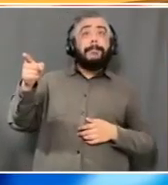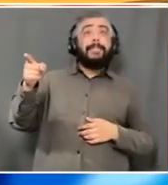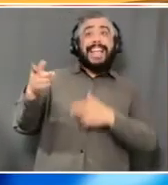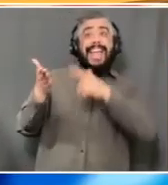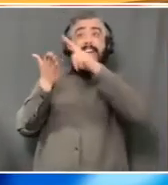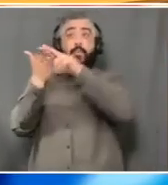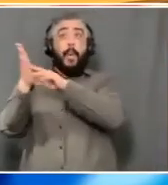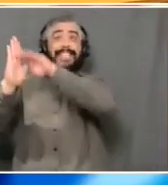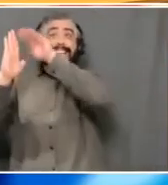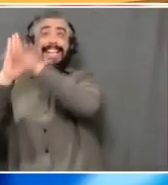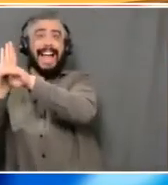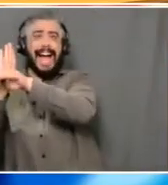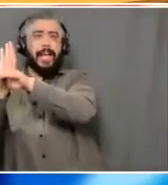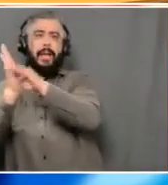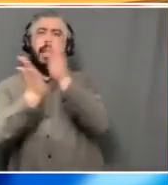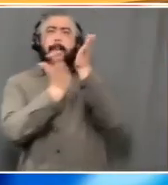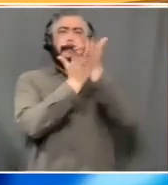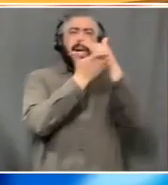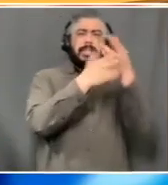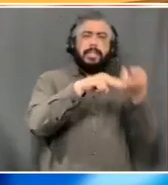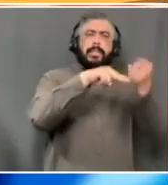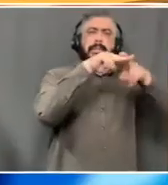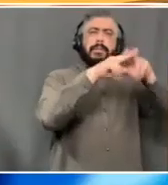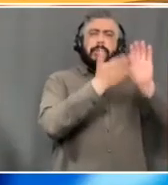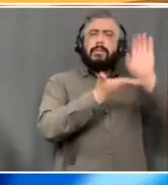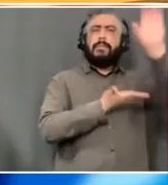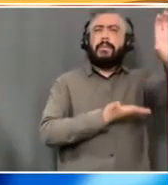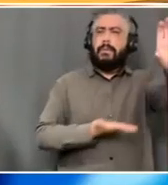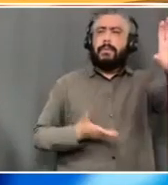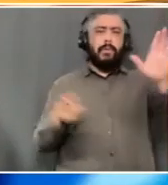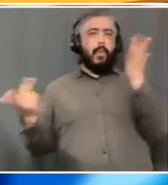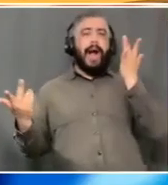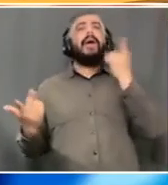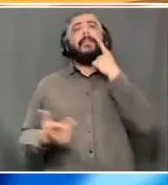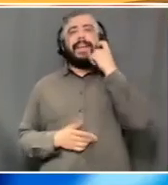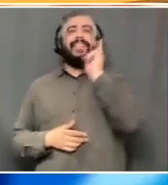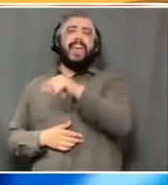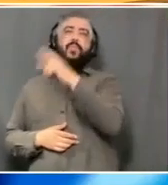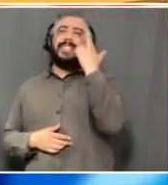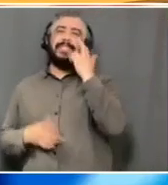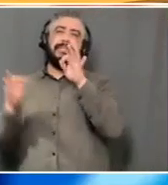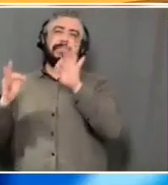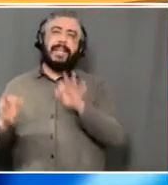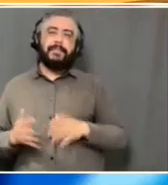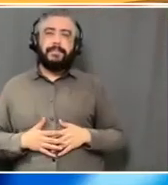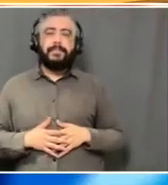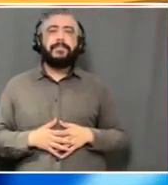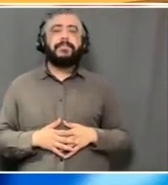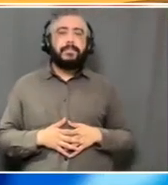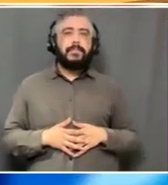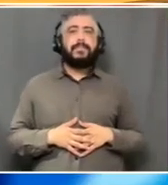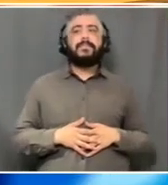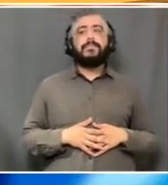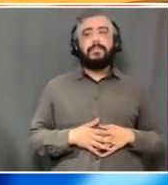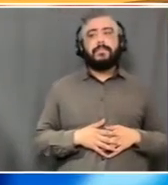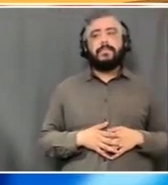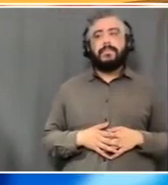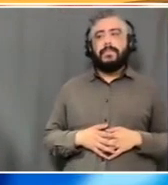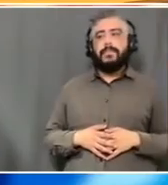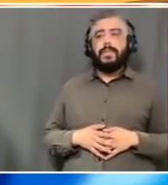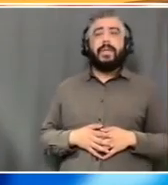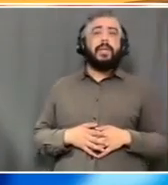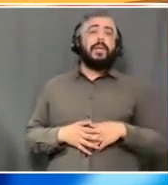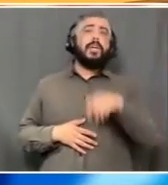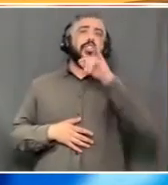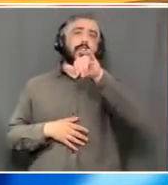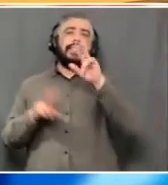decline, a slight increase in the overall cost of what's allocated. So this is an apples to apples